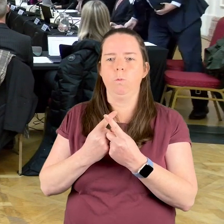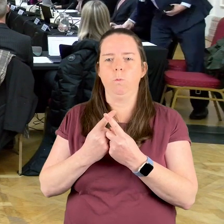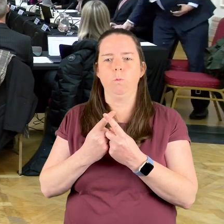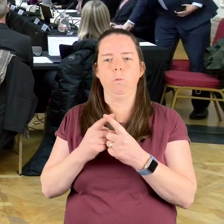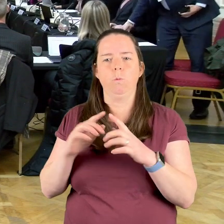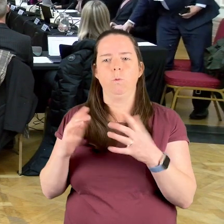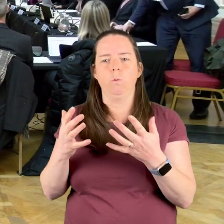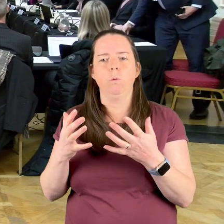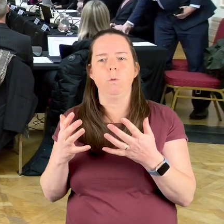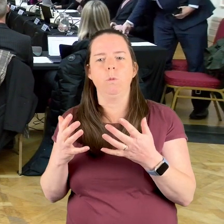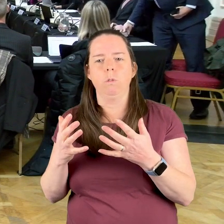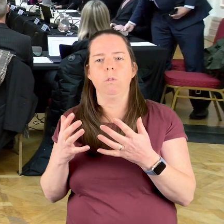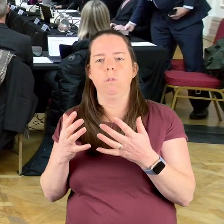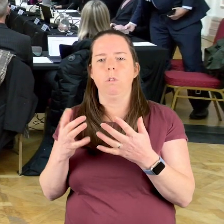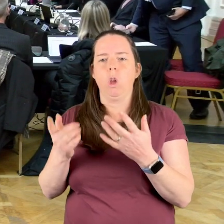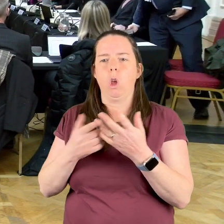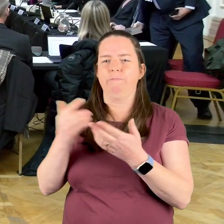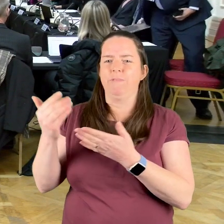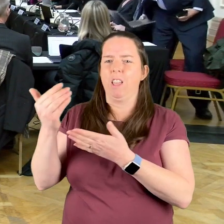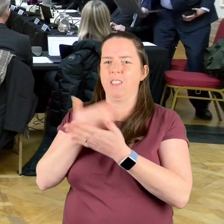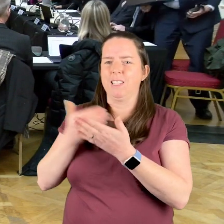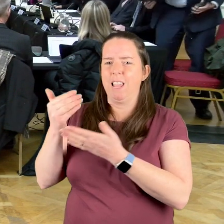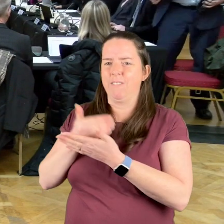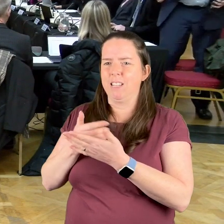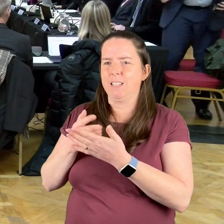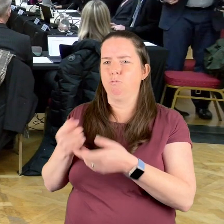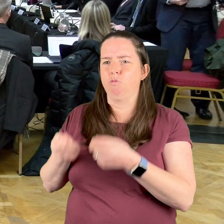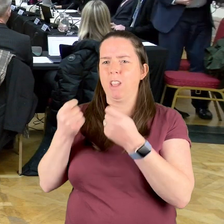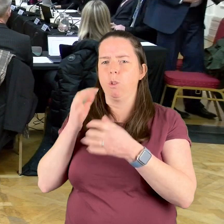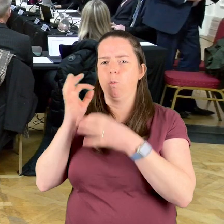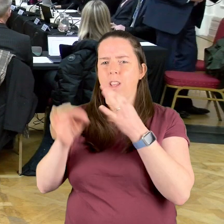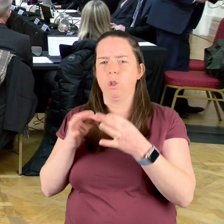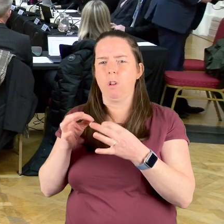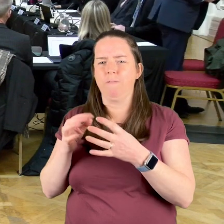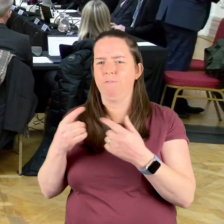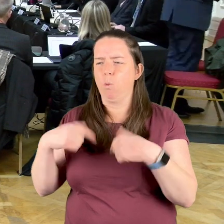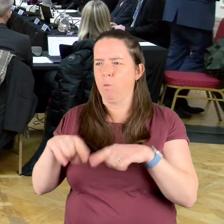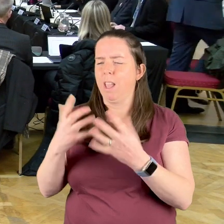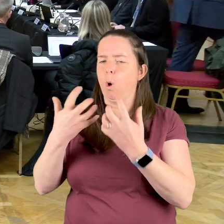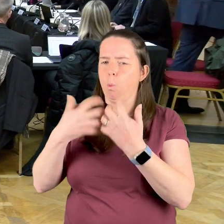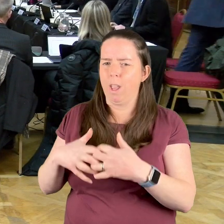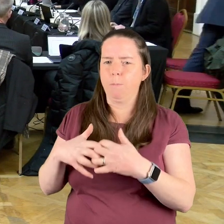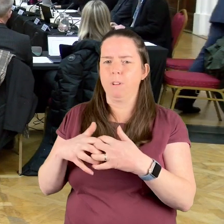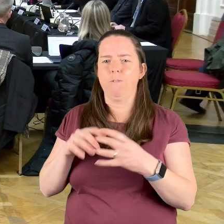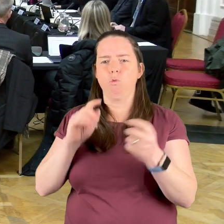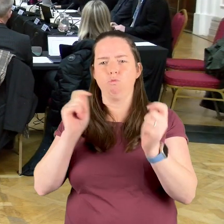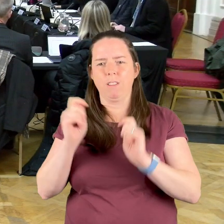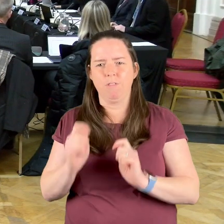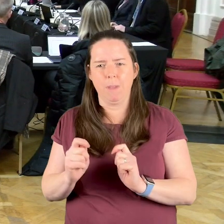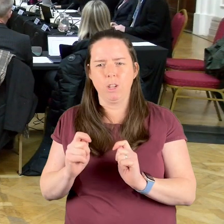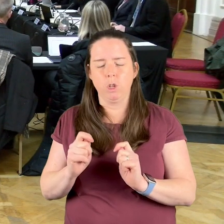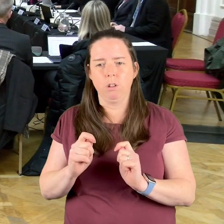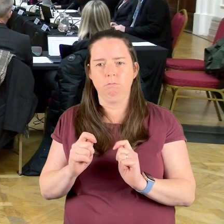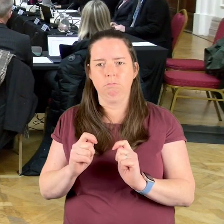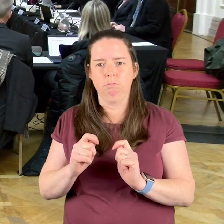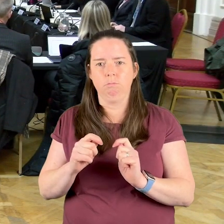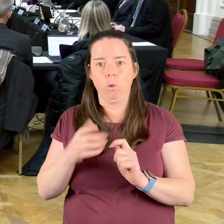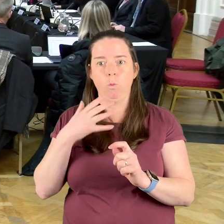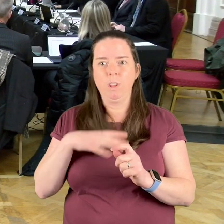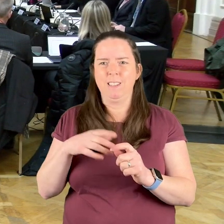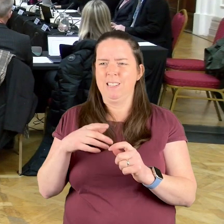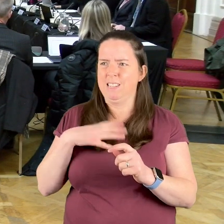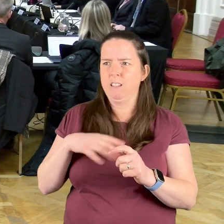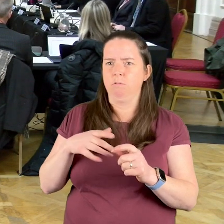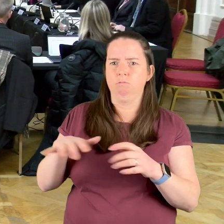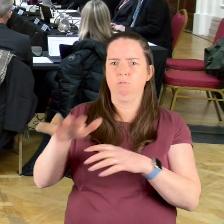of other savings does raise that question of, are we equipped for transformation, which we really need across the system if we're to get